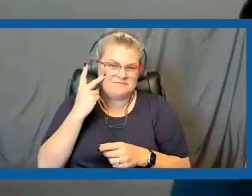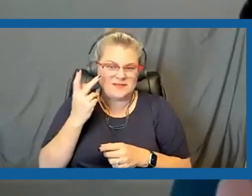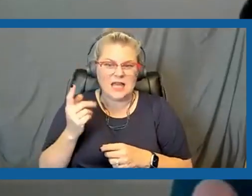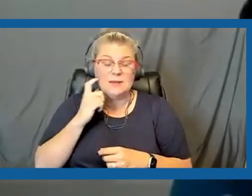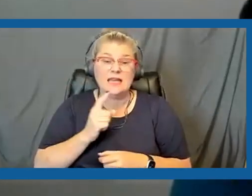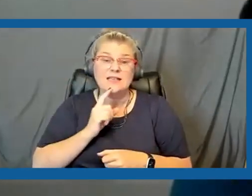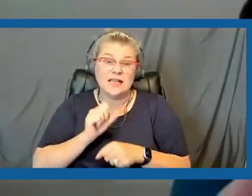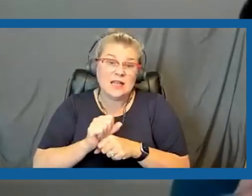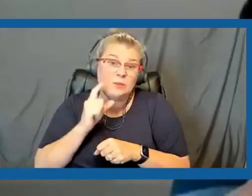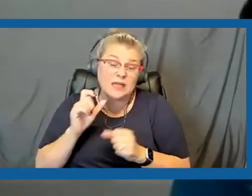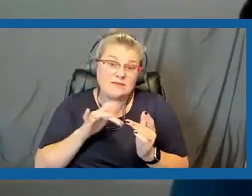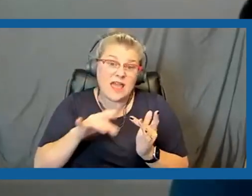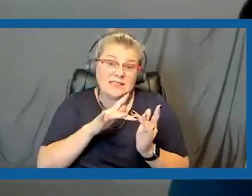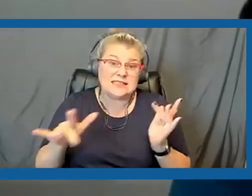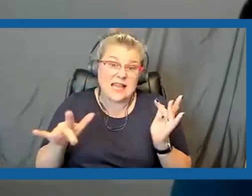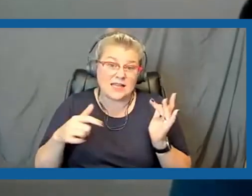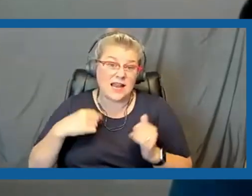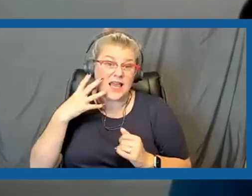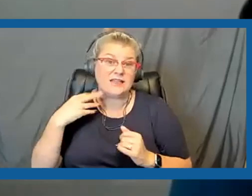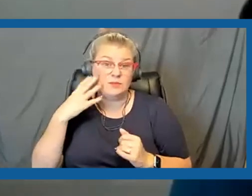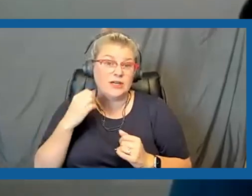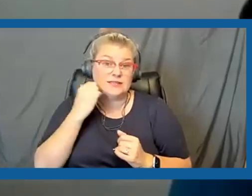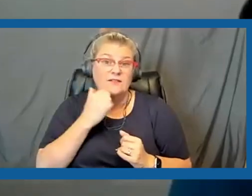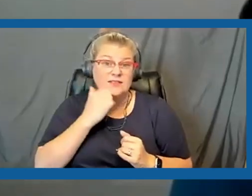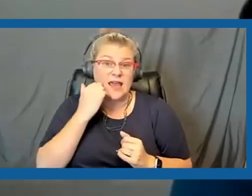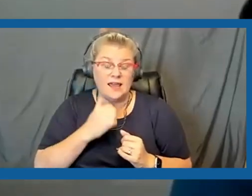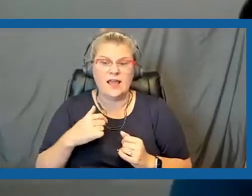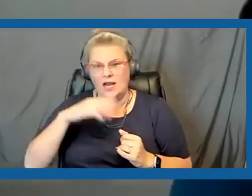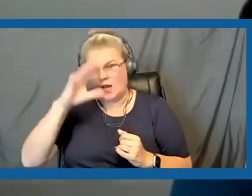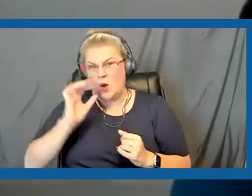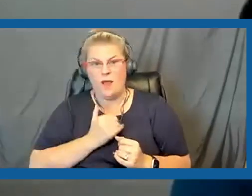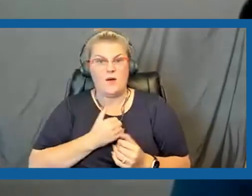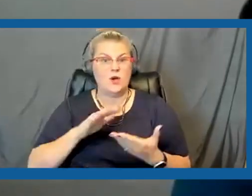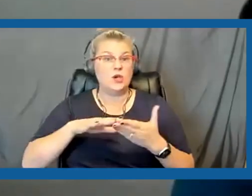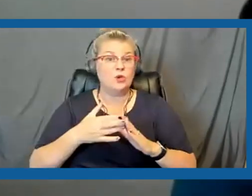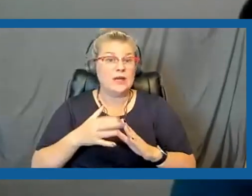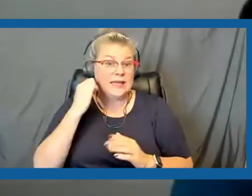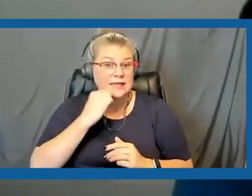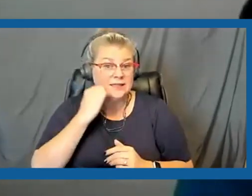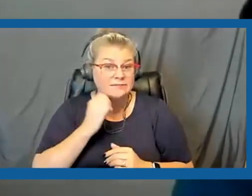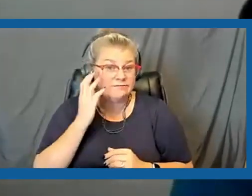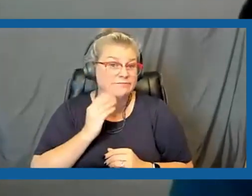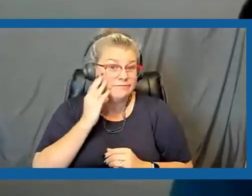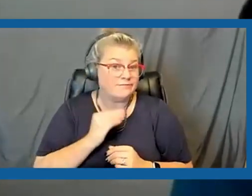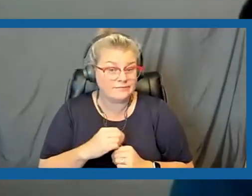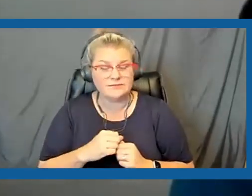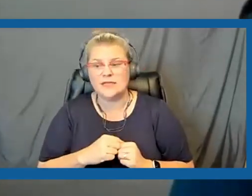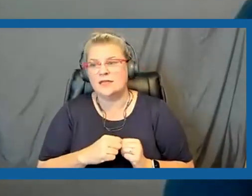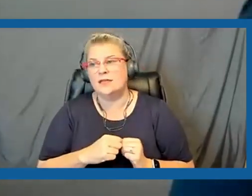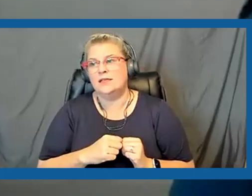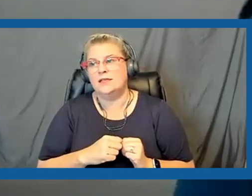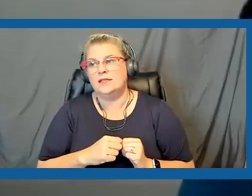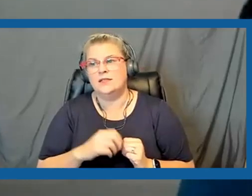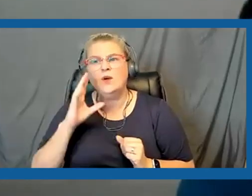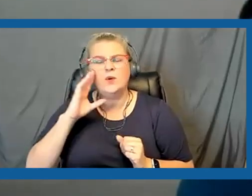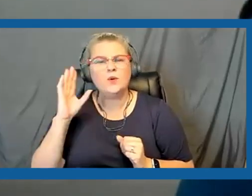literally because of the disconnects that I experience every single day, and I know that our community experiences every single day. You know,